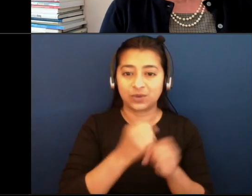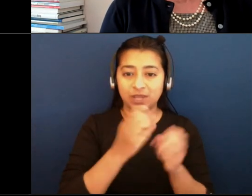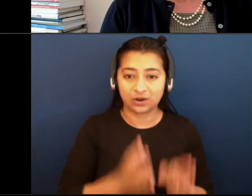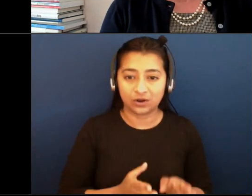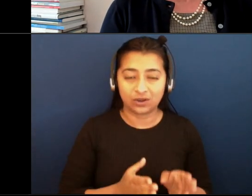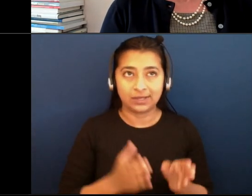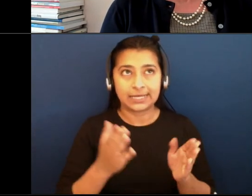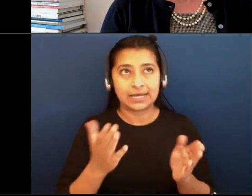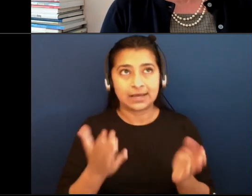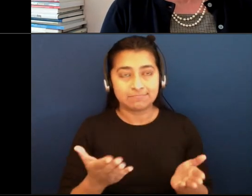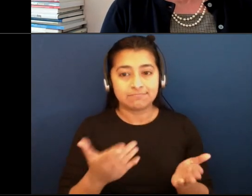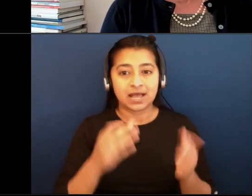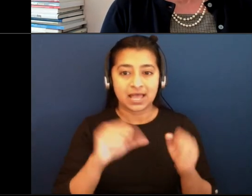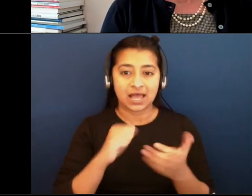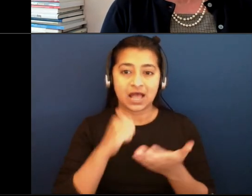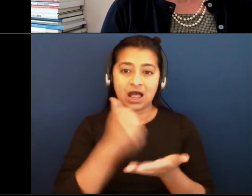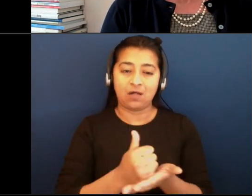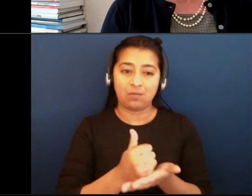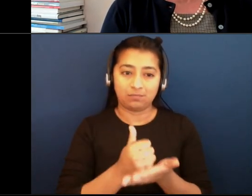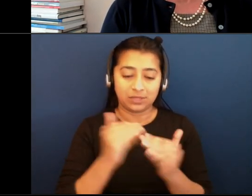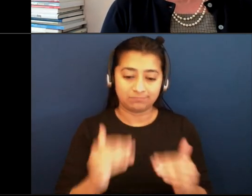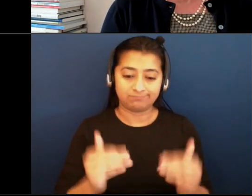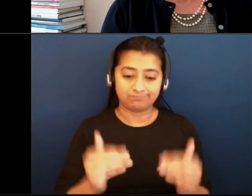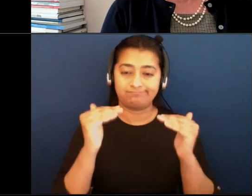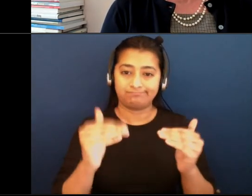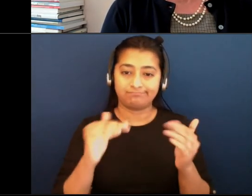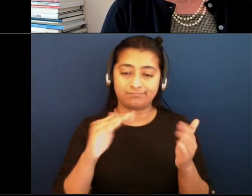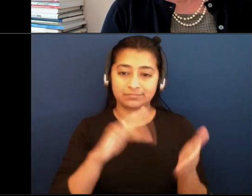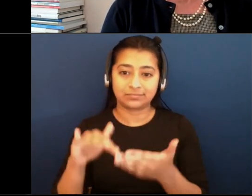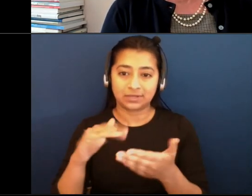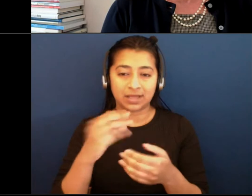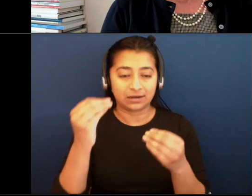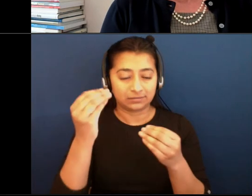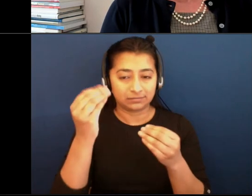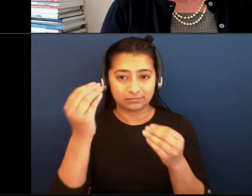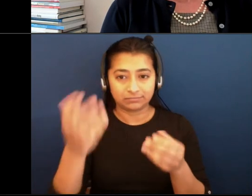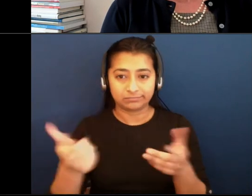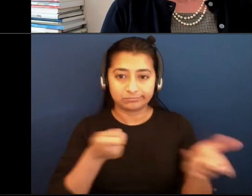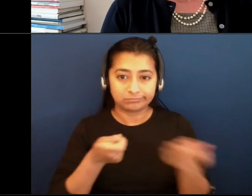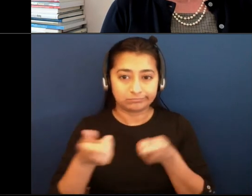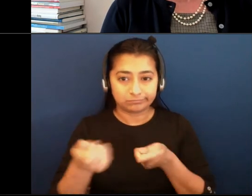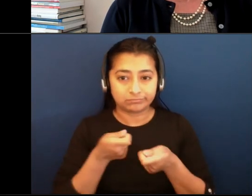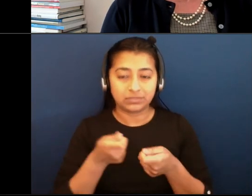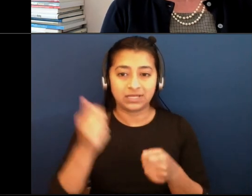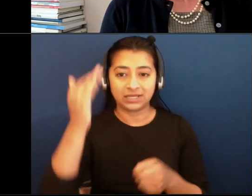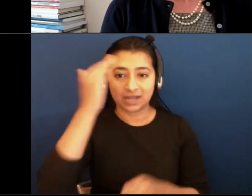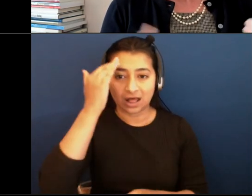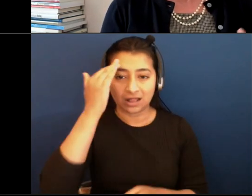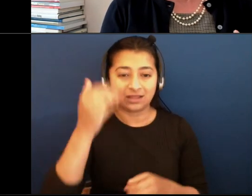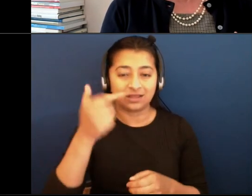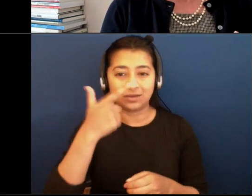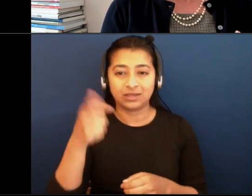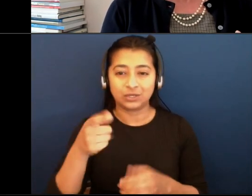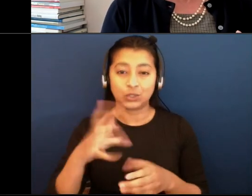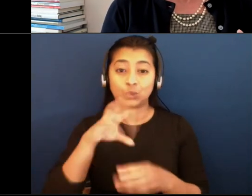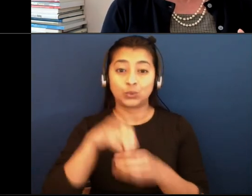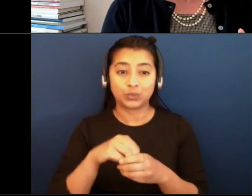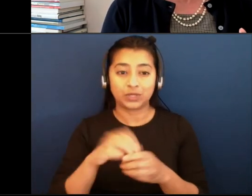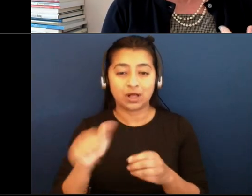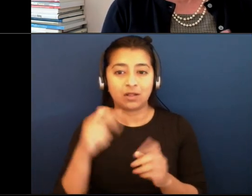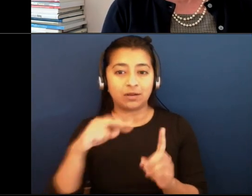again, can advance scholarship and knowledge because you're including those voices, and it's informing